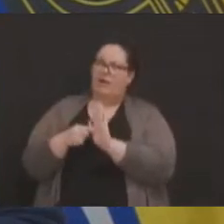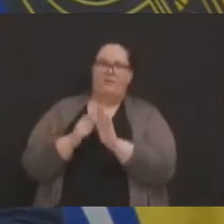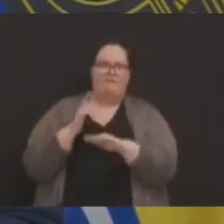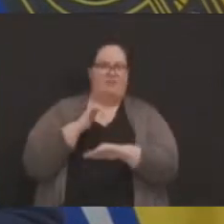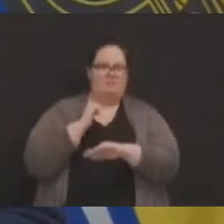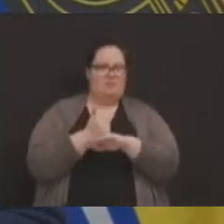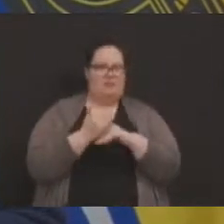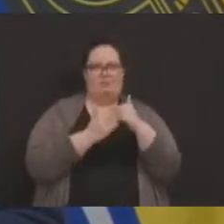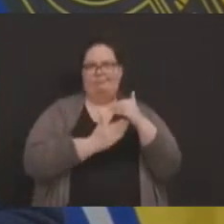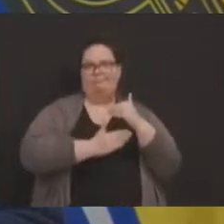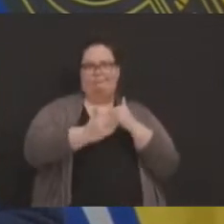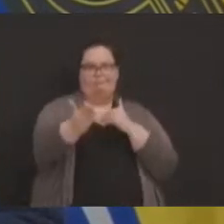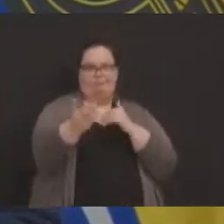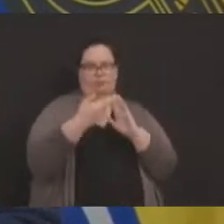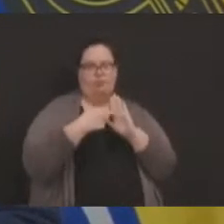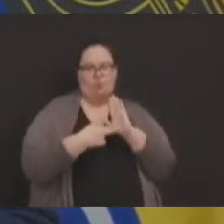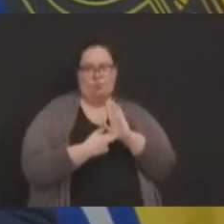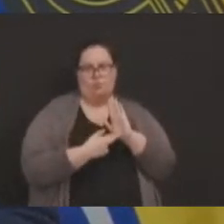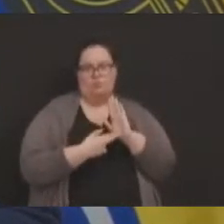have